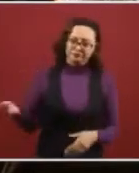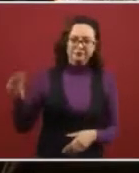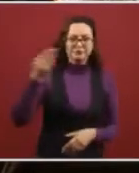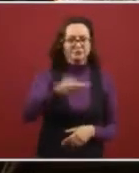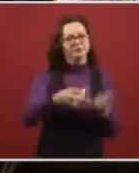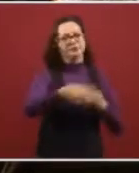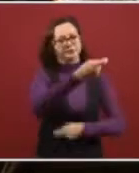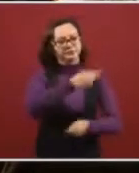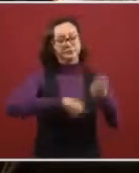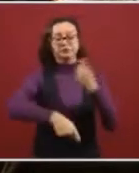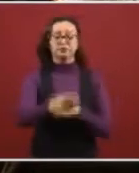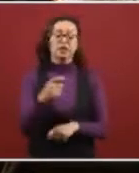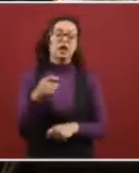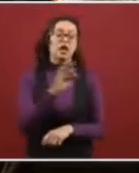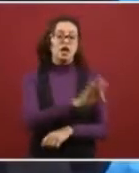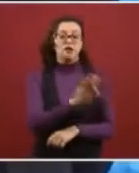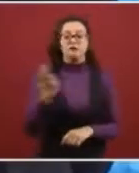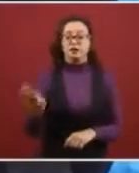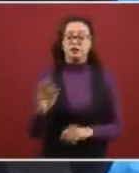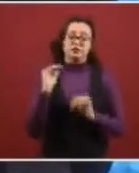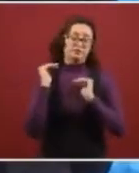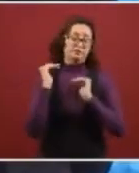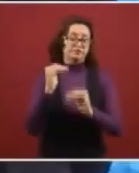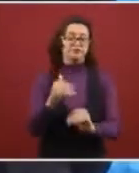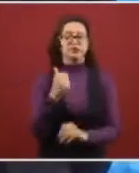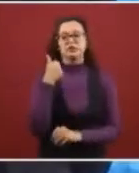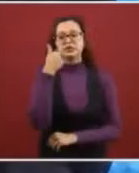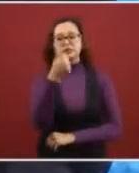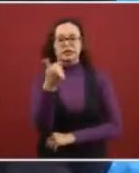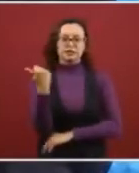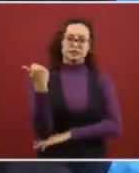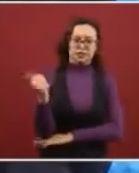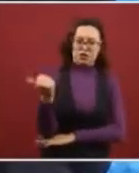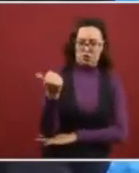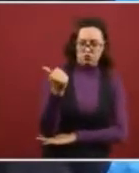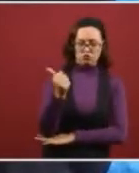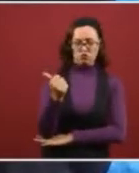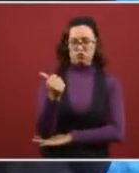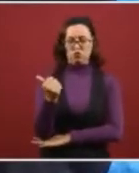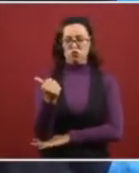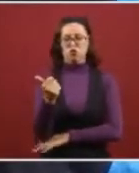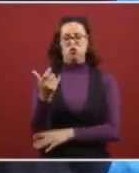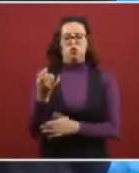up until the 6th of August, they will be having it.